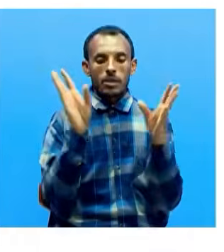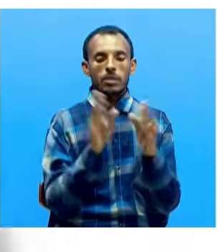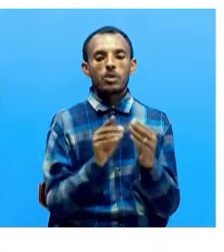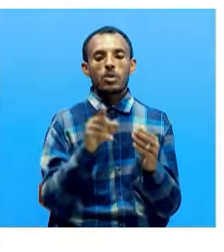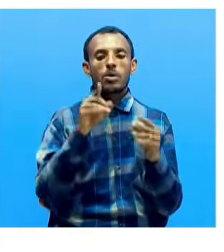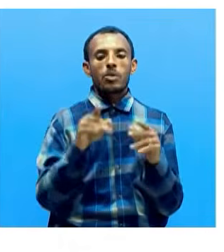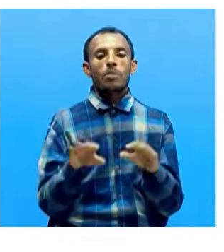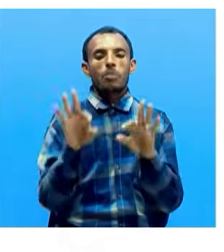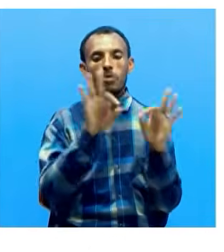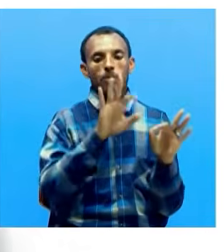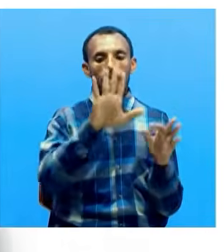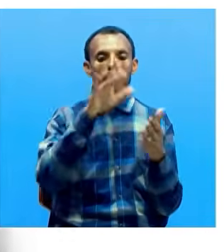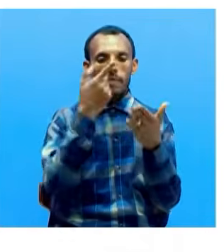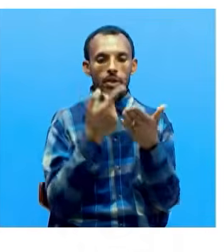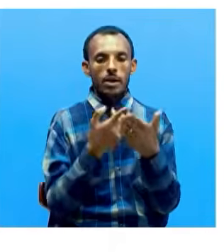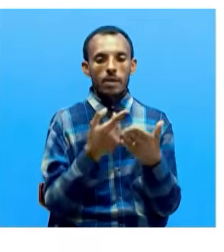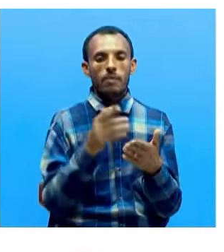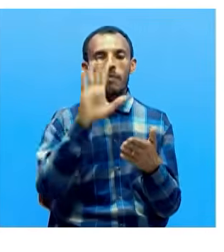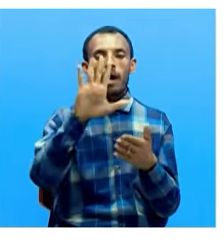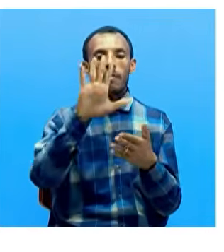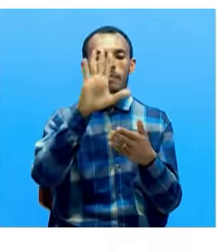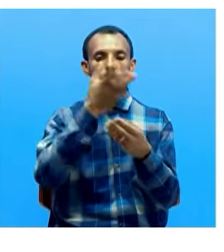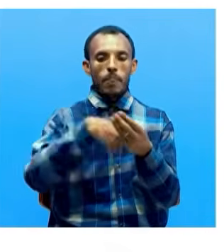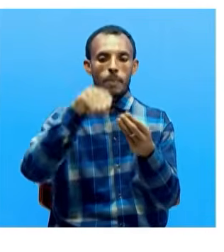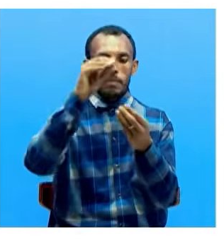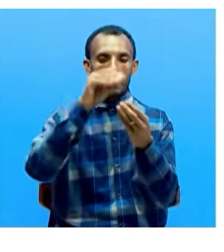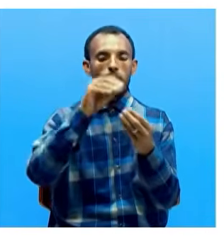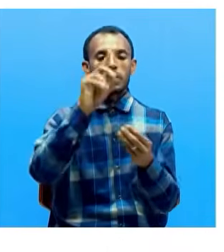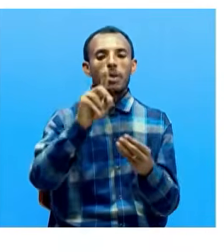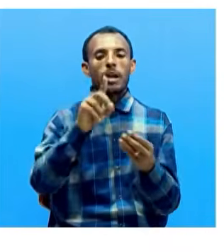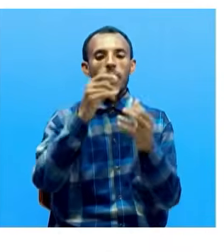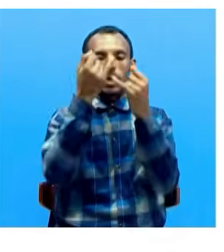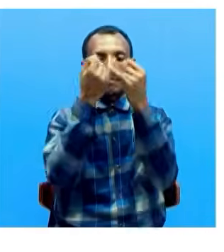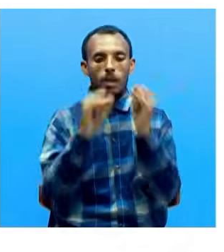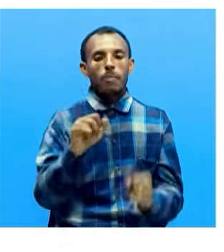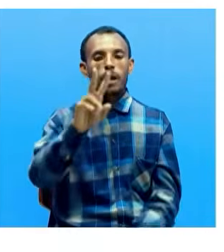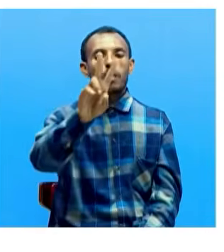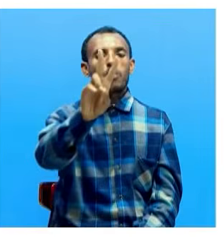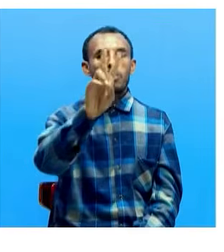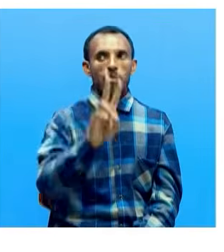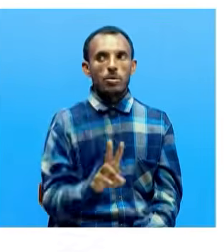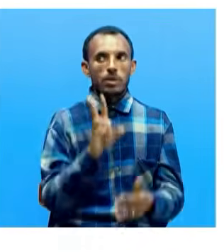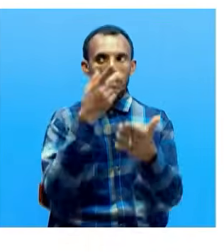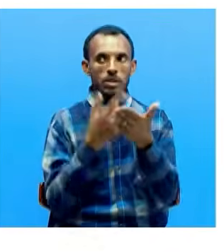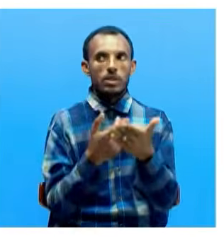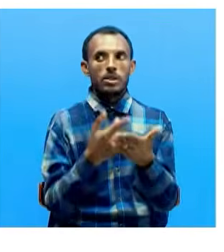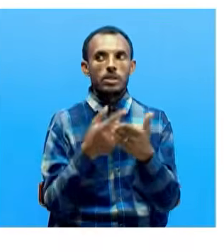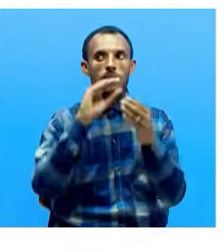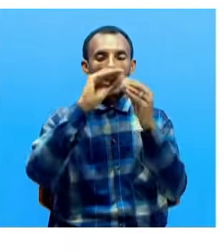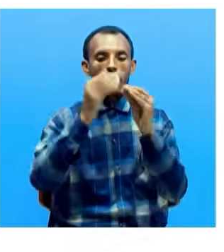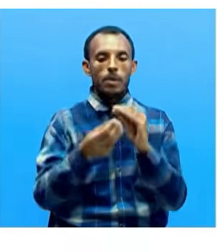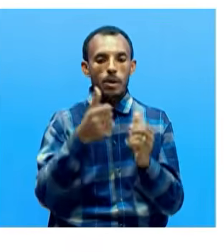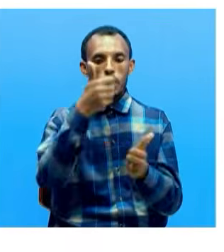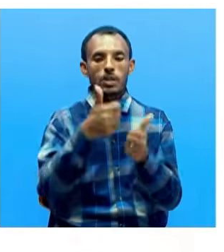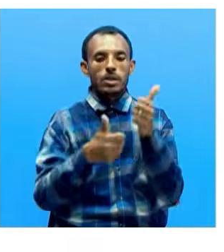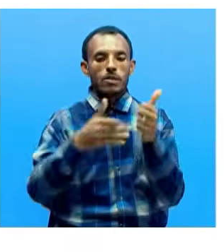5 here. 5 plus 1 divided by 2. This, the number which is found